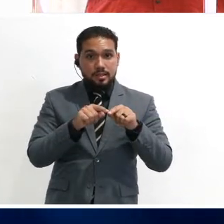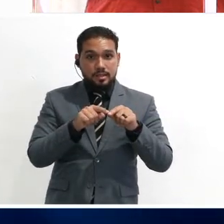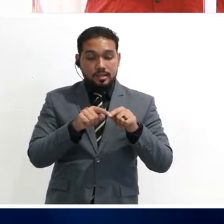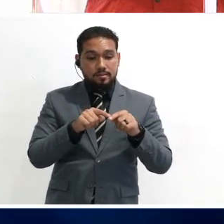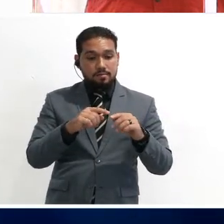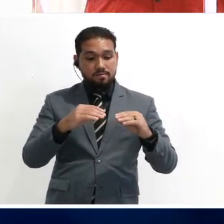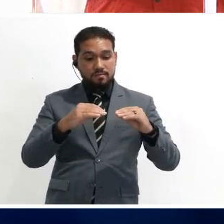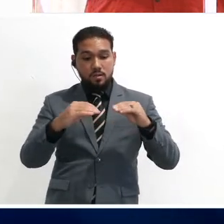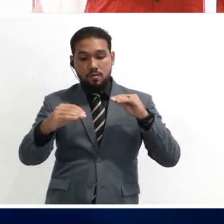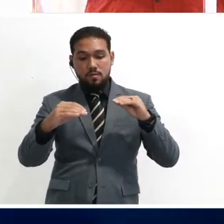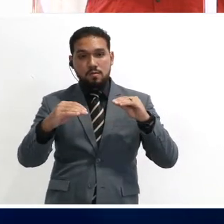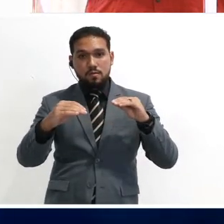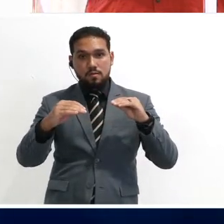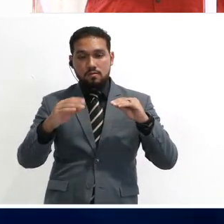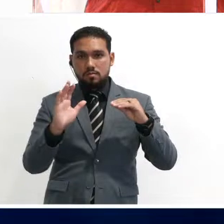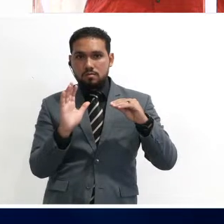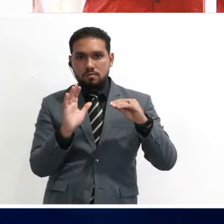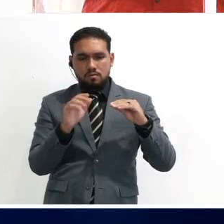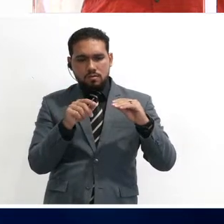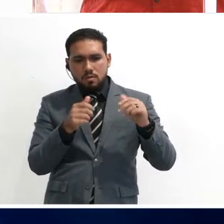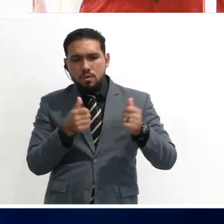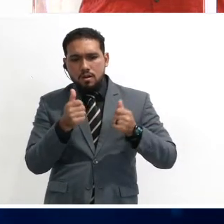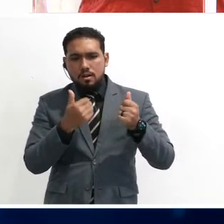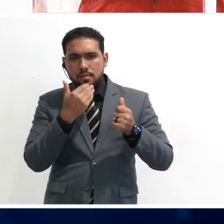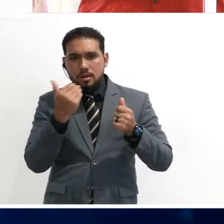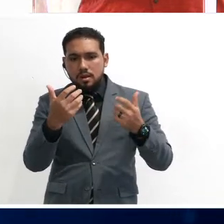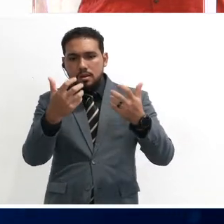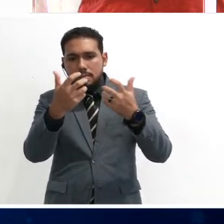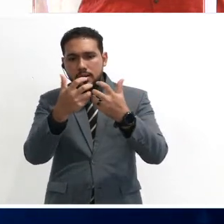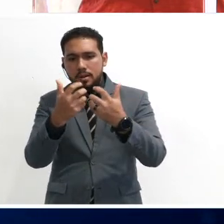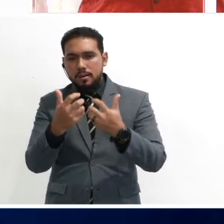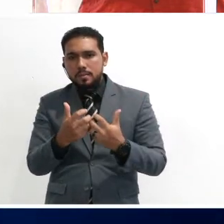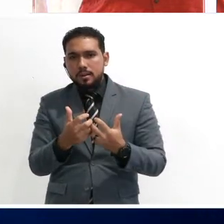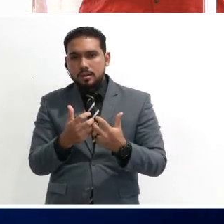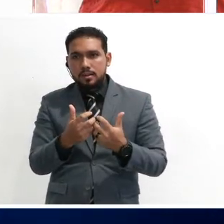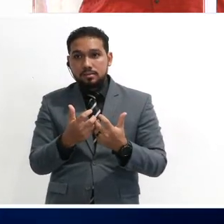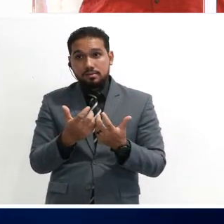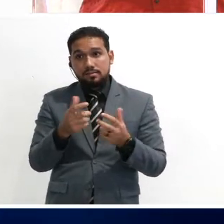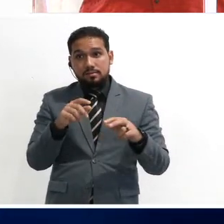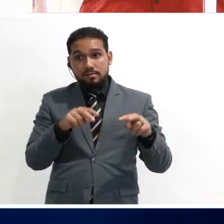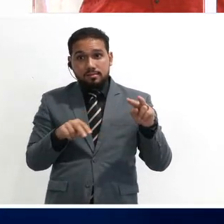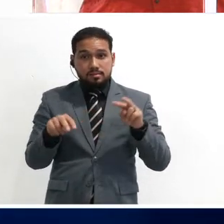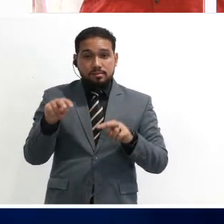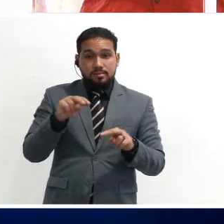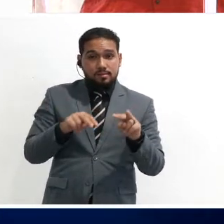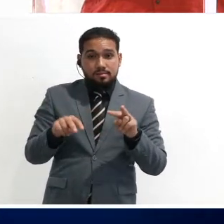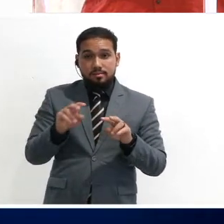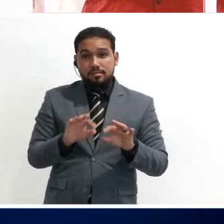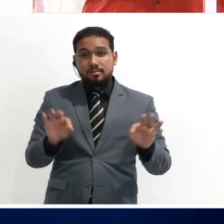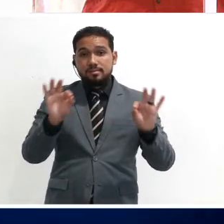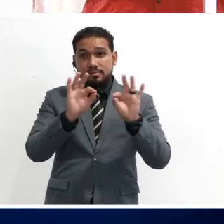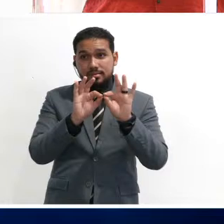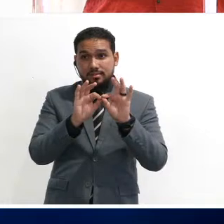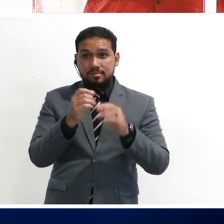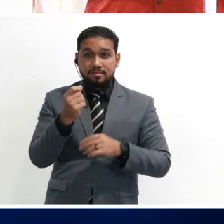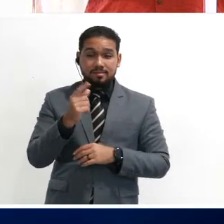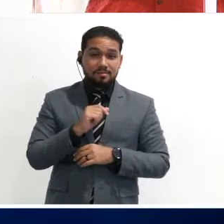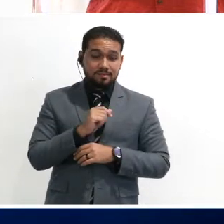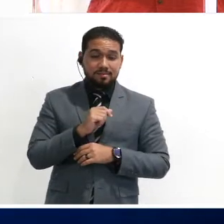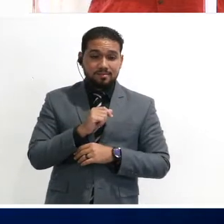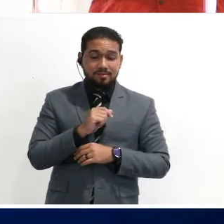it. And the problem is, you know, you generally join things together at a higher temperature, everything's